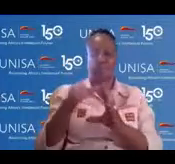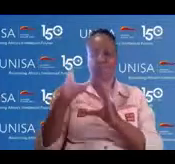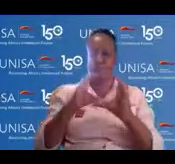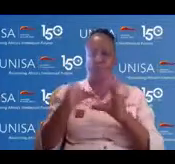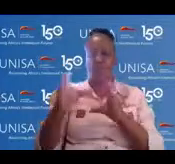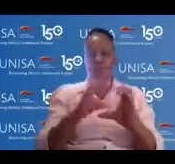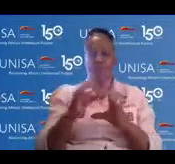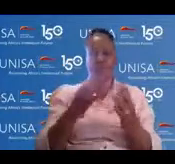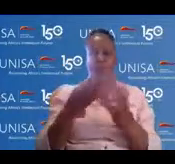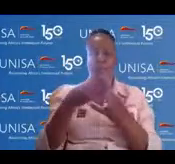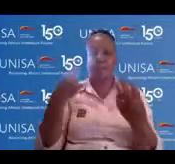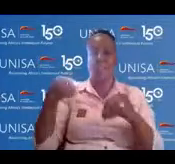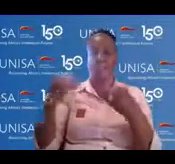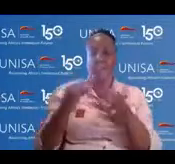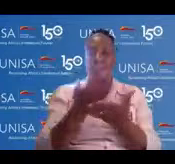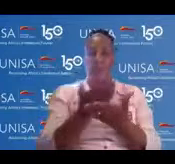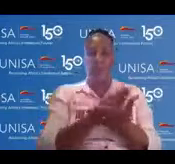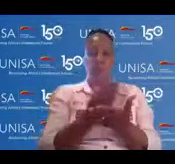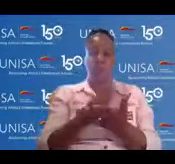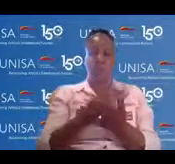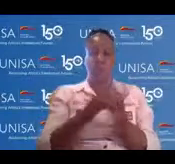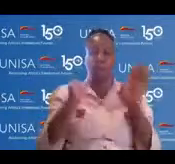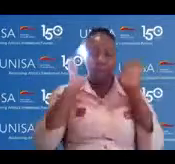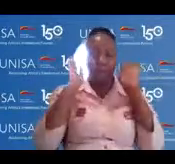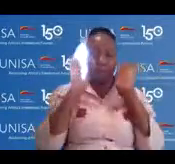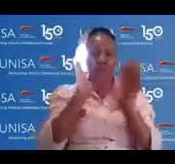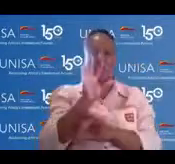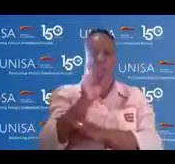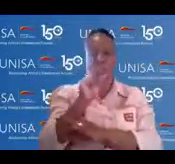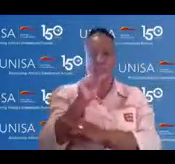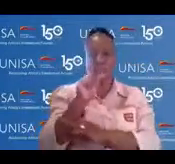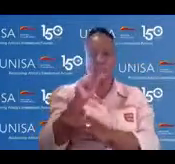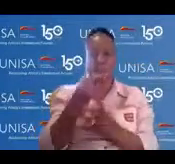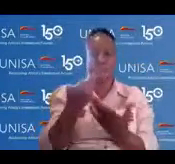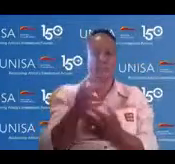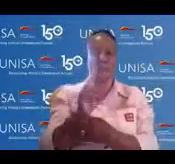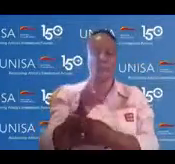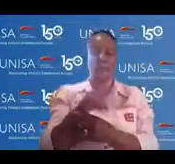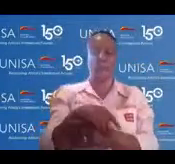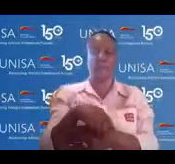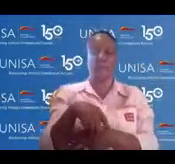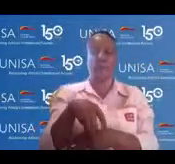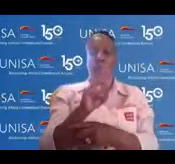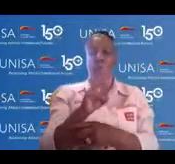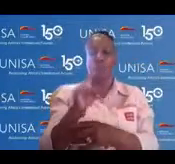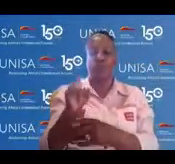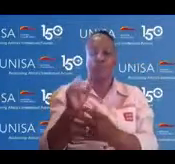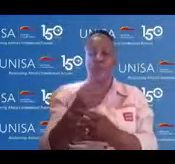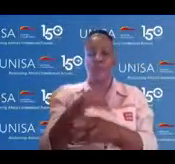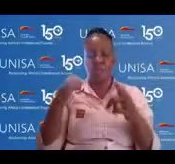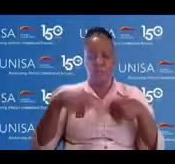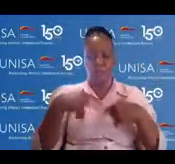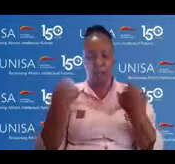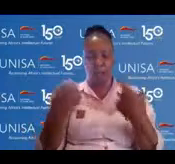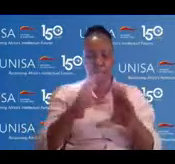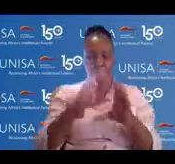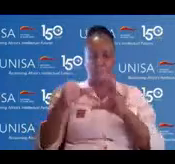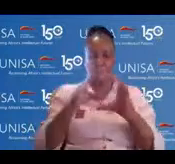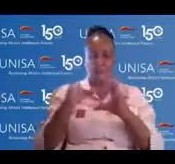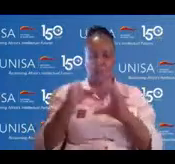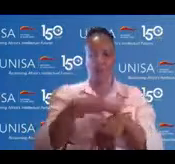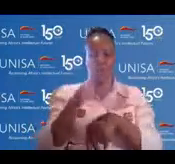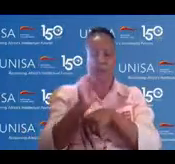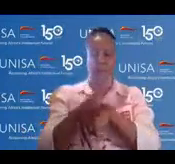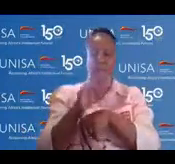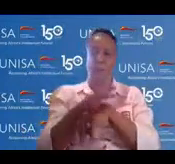is a Facebook and Twitter. We have the web chat, which is live. You are also advised to use that